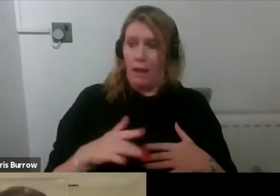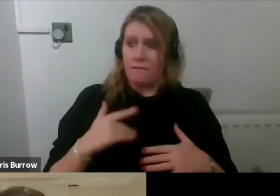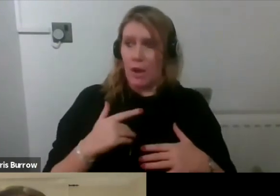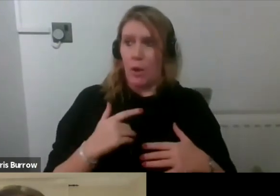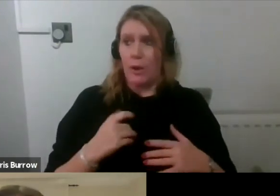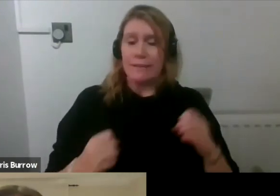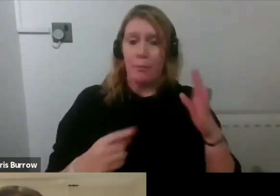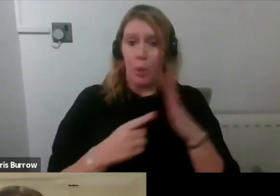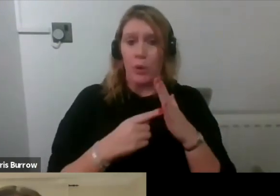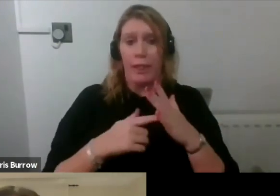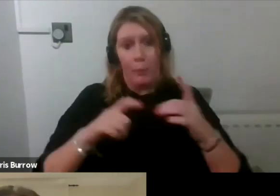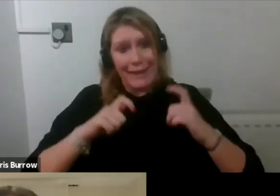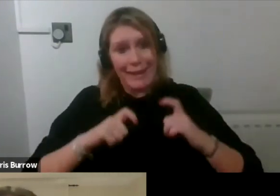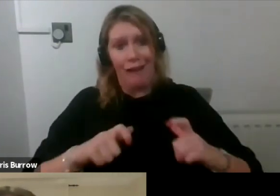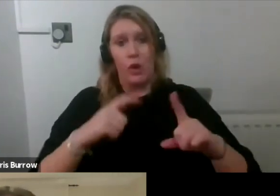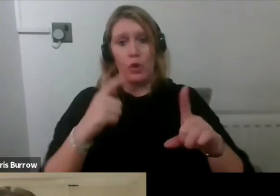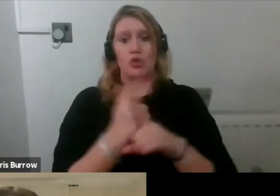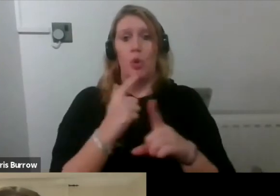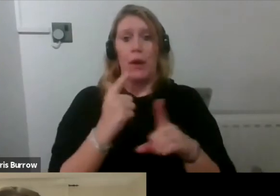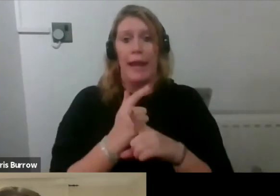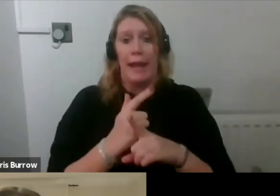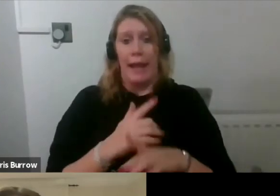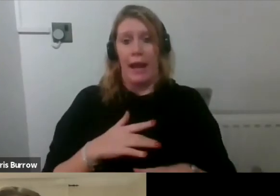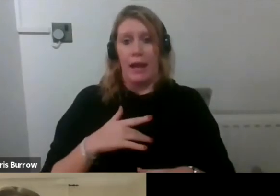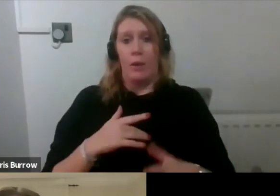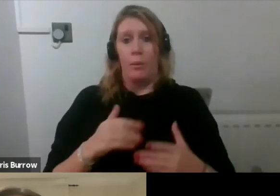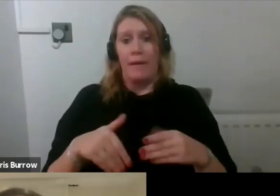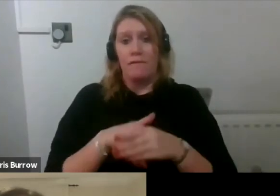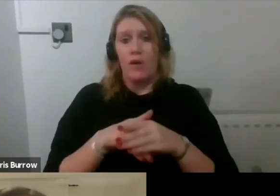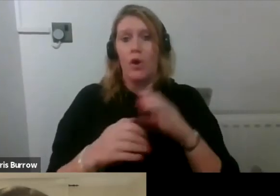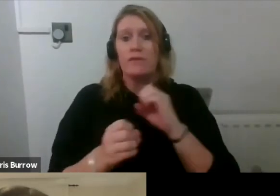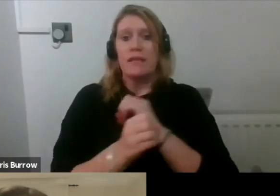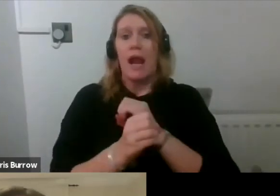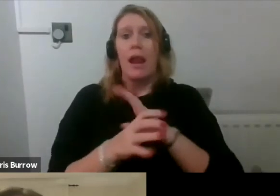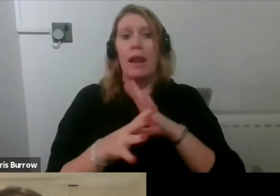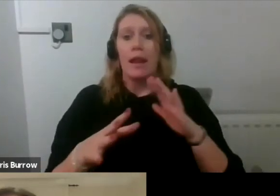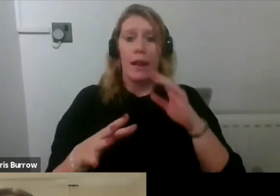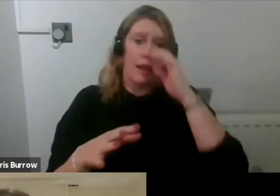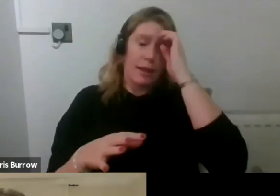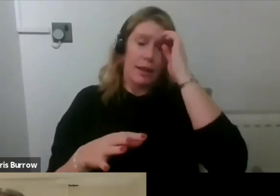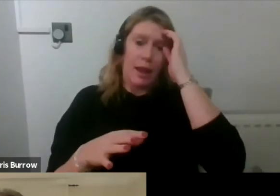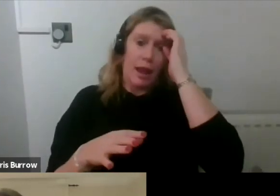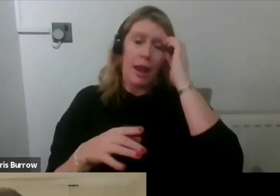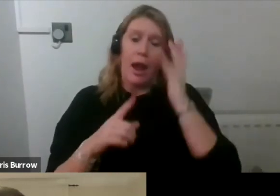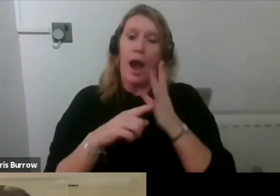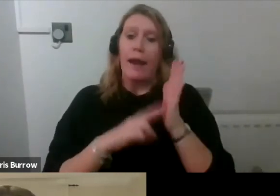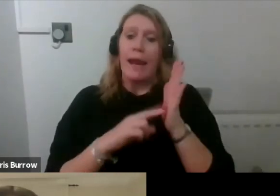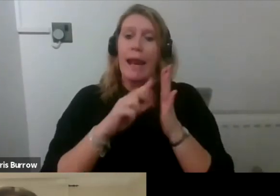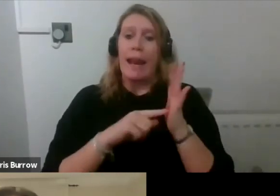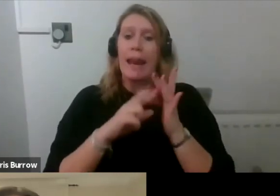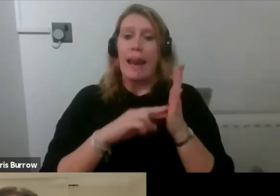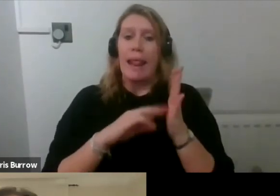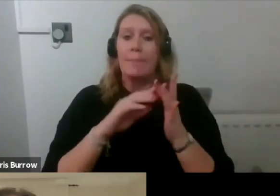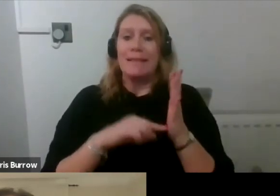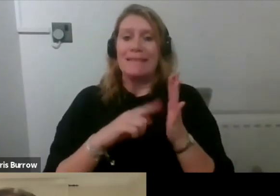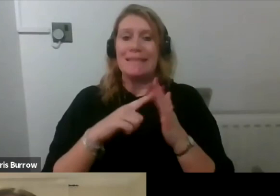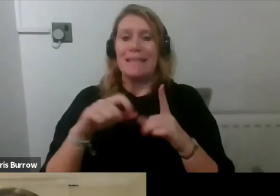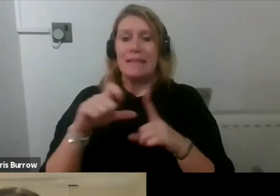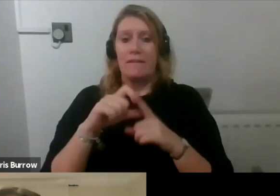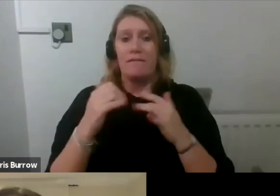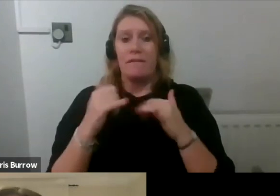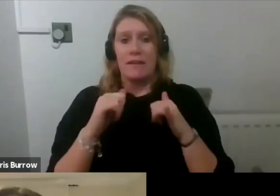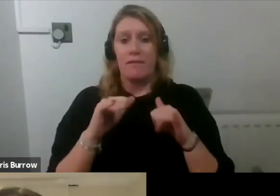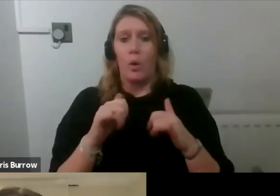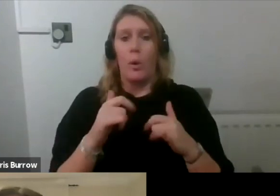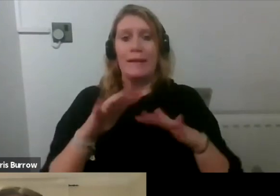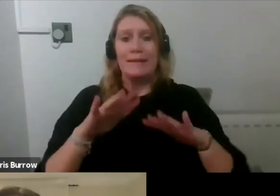be part of the Unlimited Festival at Southbank Centre, organised by Southbank Centre, which is another digital festival. They just announced the programme today.